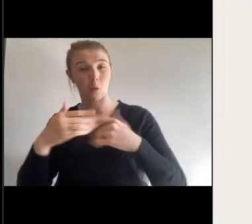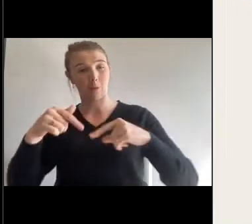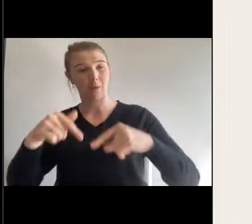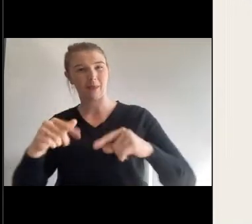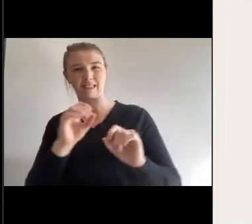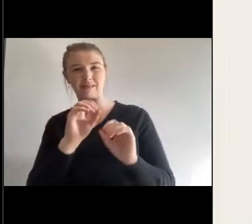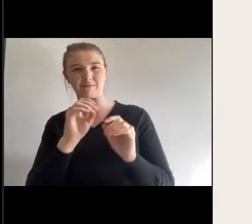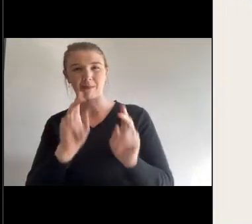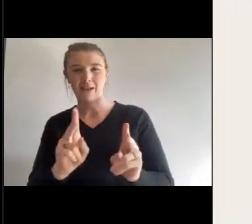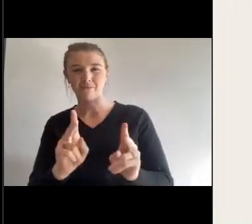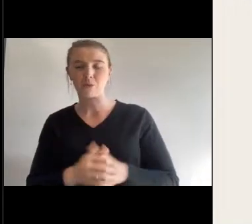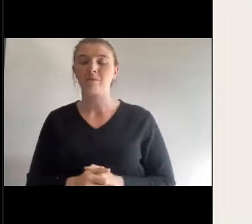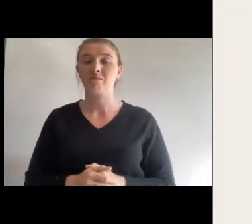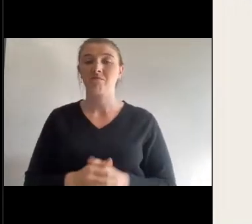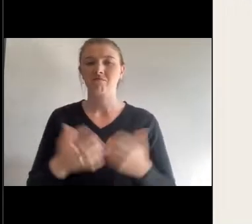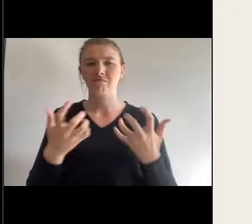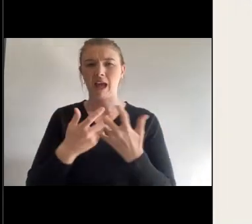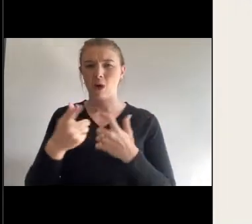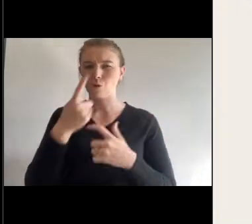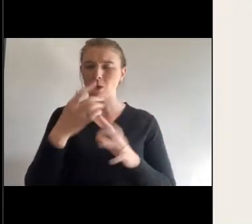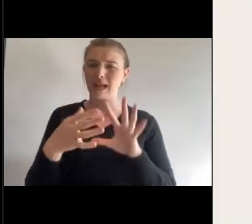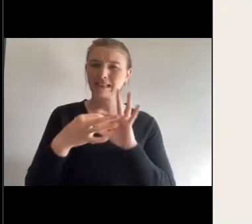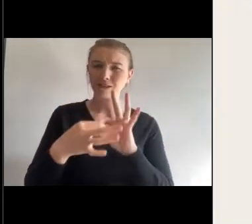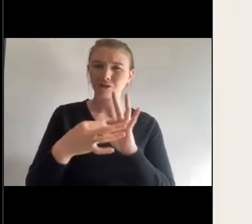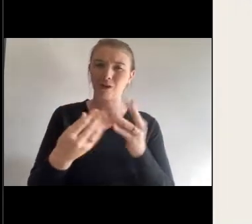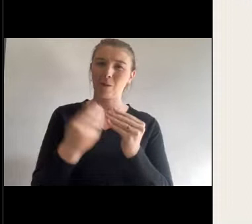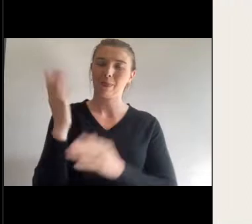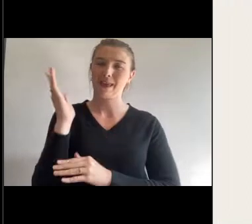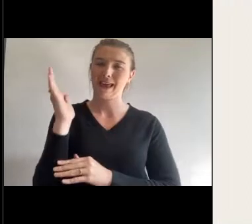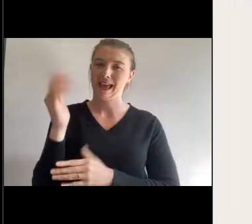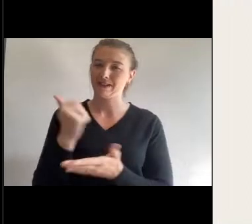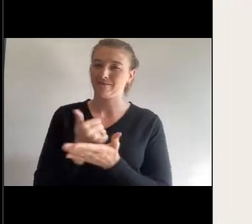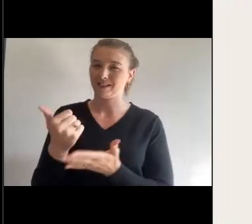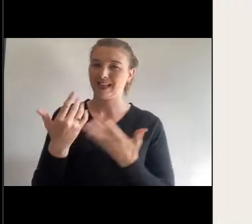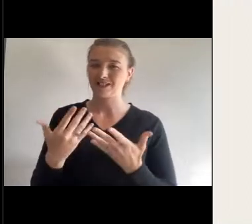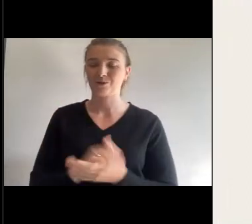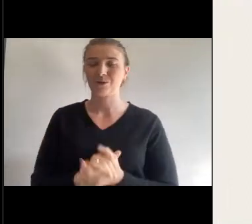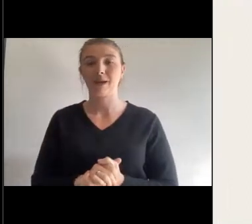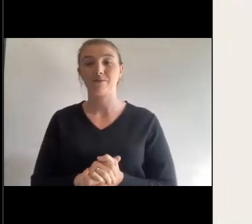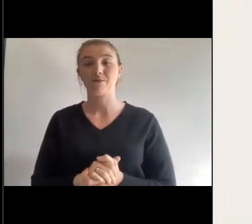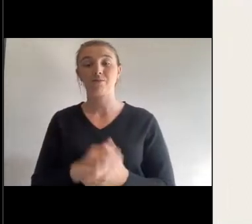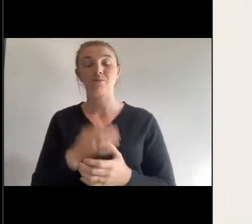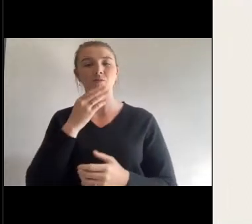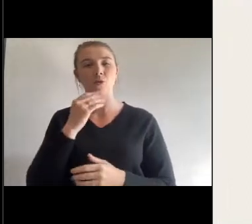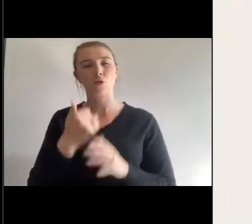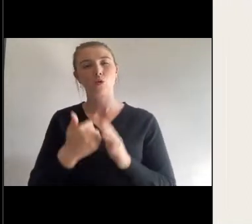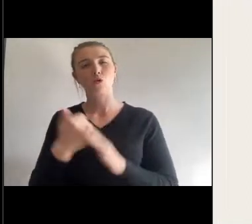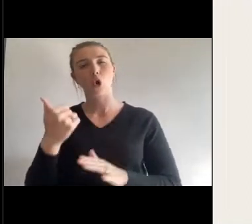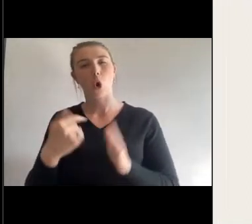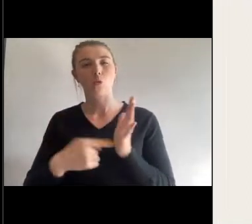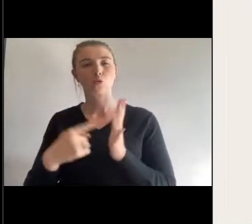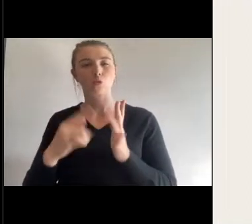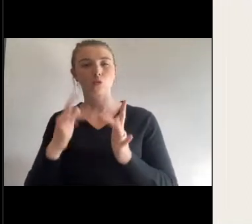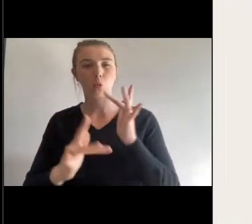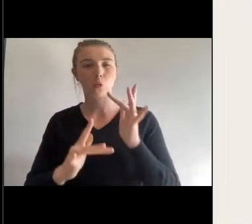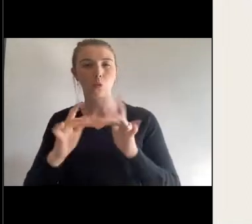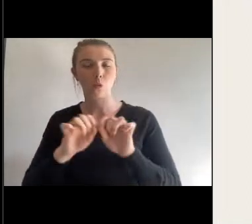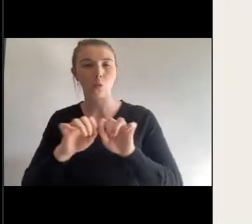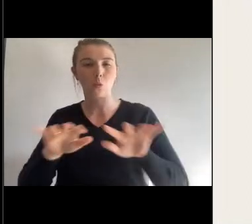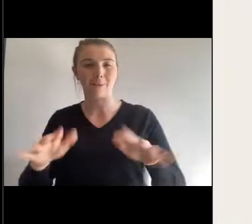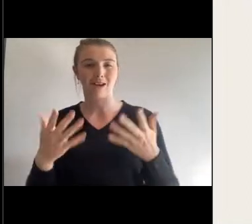to interact with our three excellent guest speakers today. We're using GoToWebinar. I'm sure you will have used something very similar,